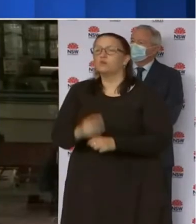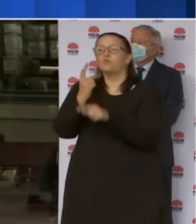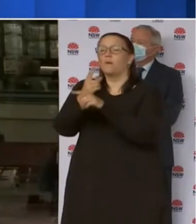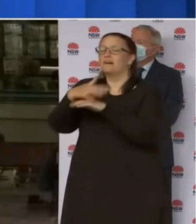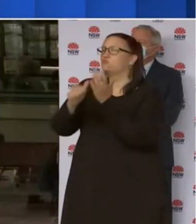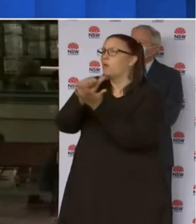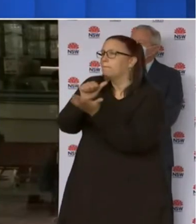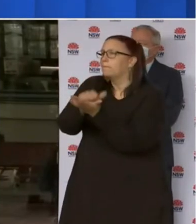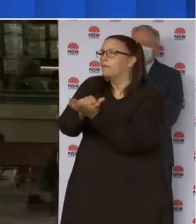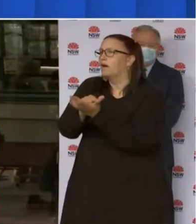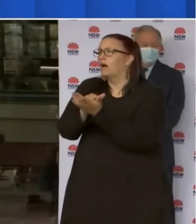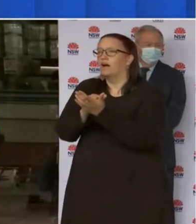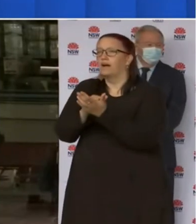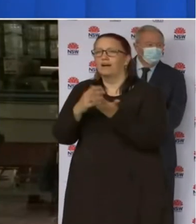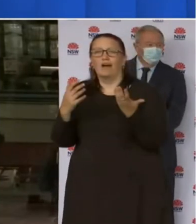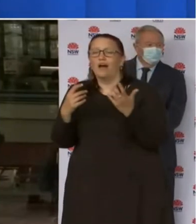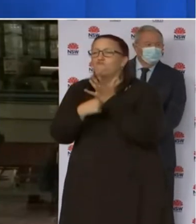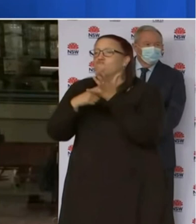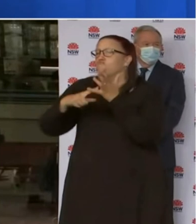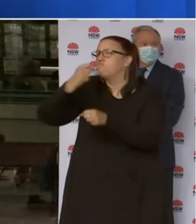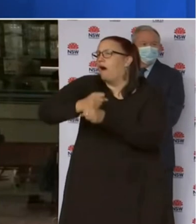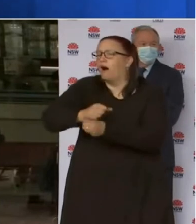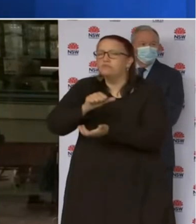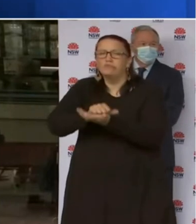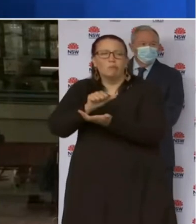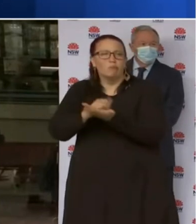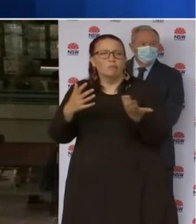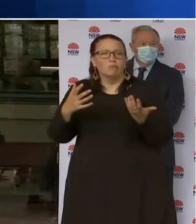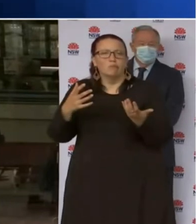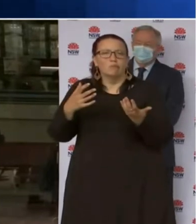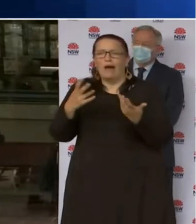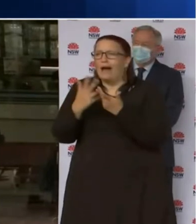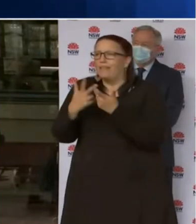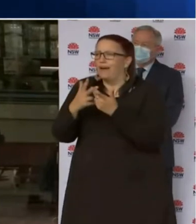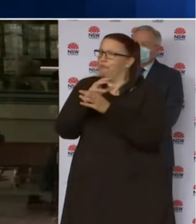essential retail is